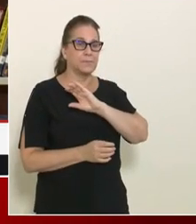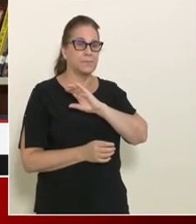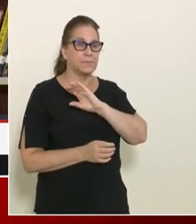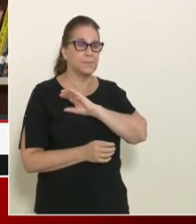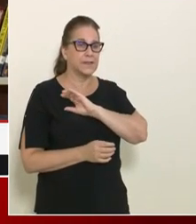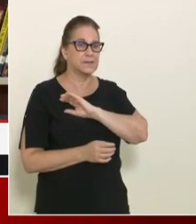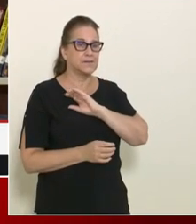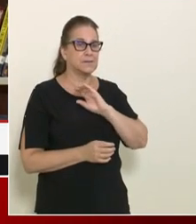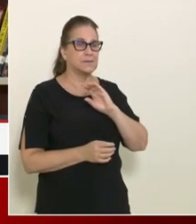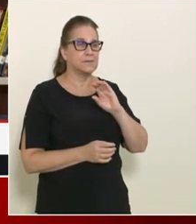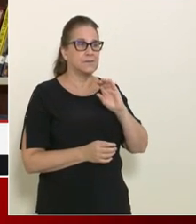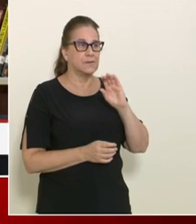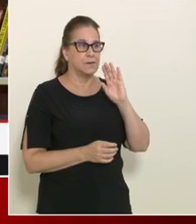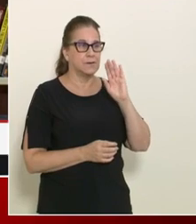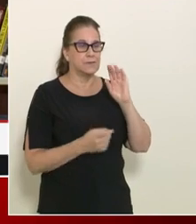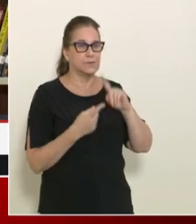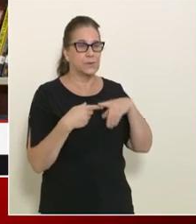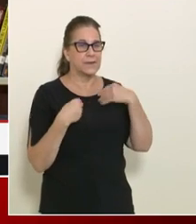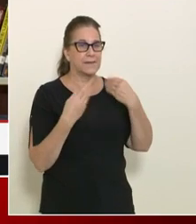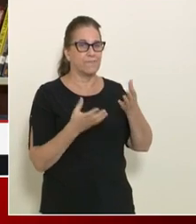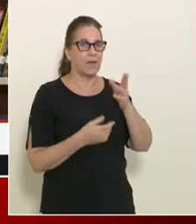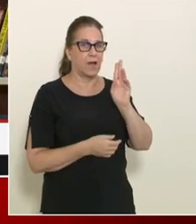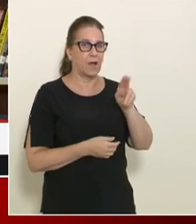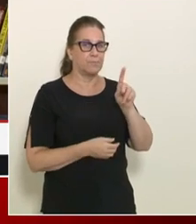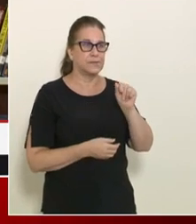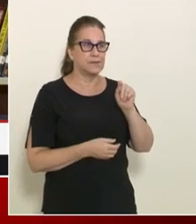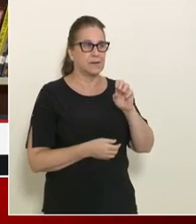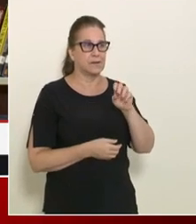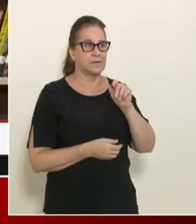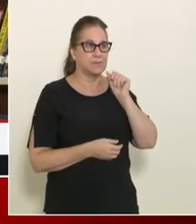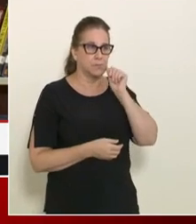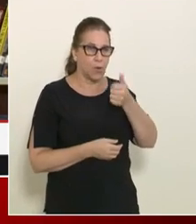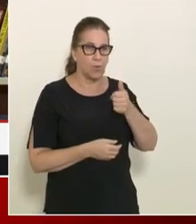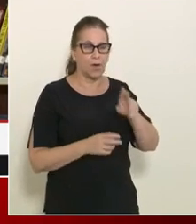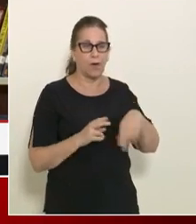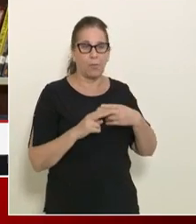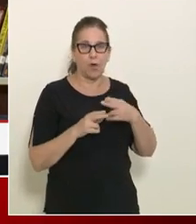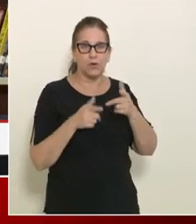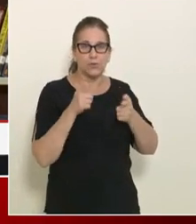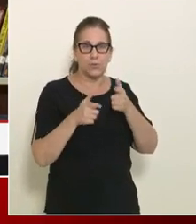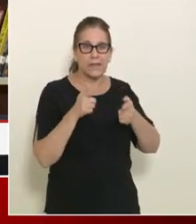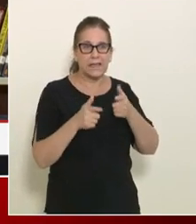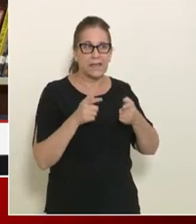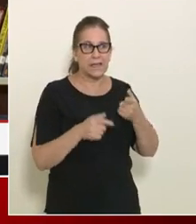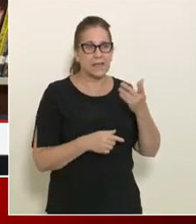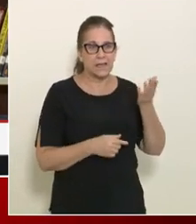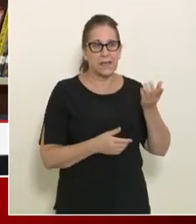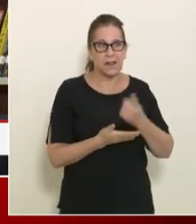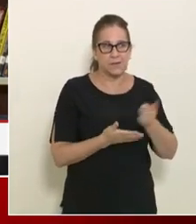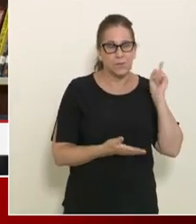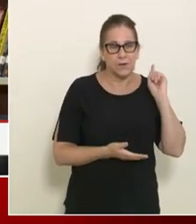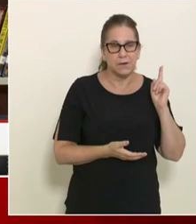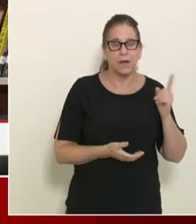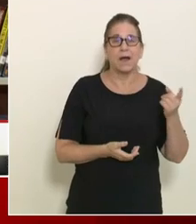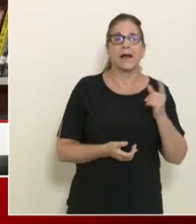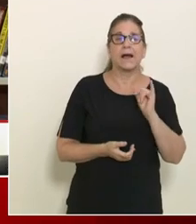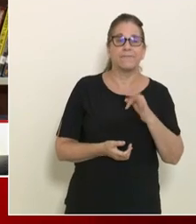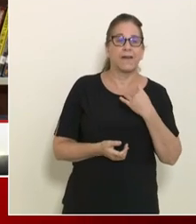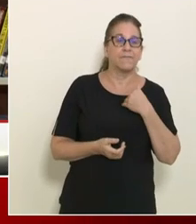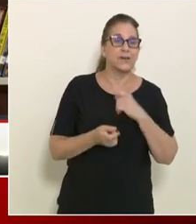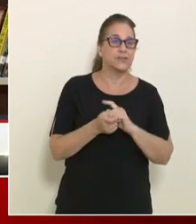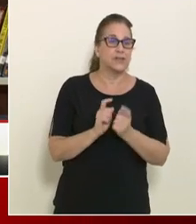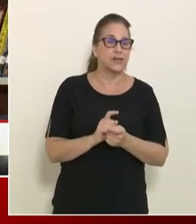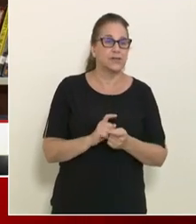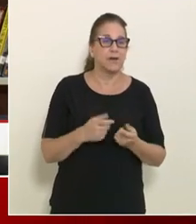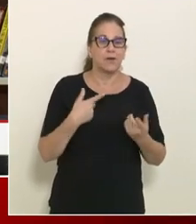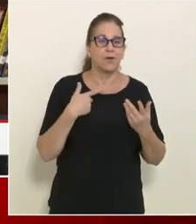for Friday? Is that possible? If we have a status change, but we've briefed out on the